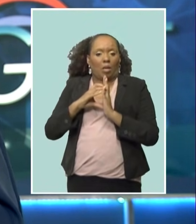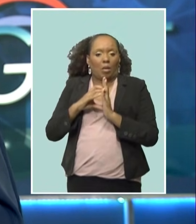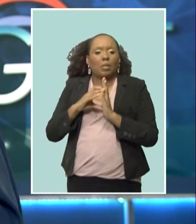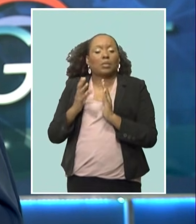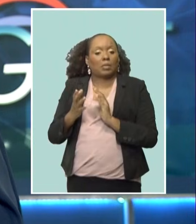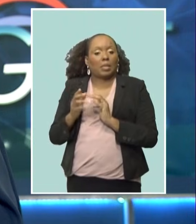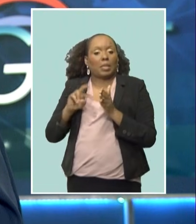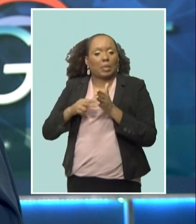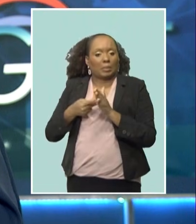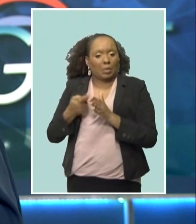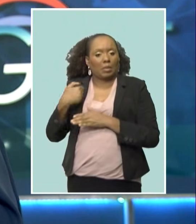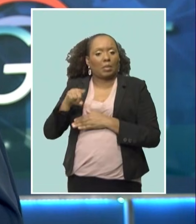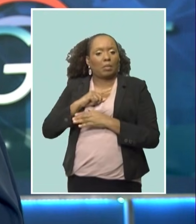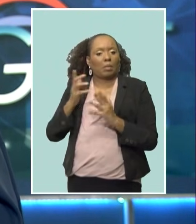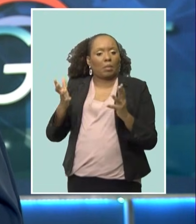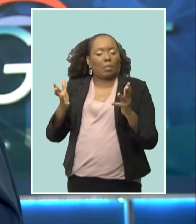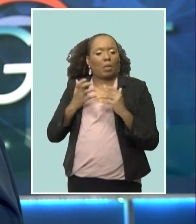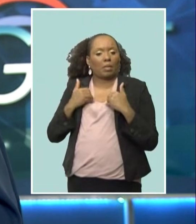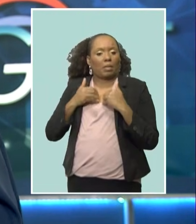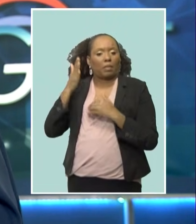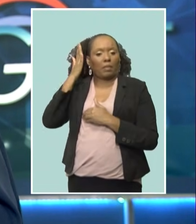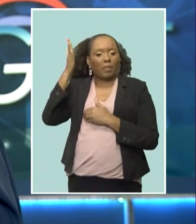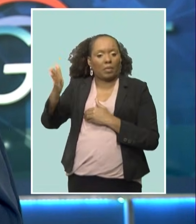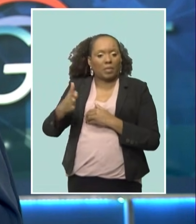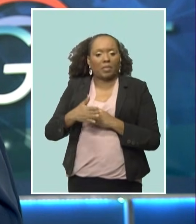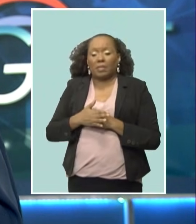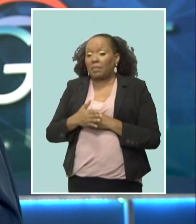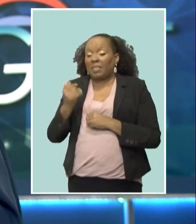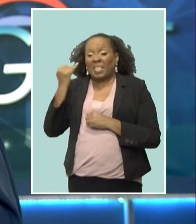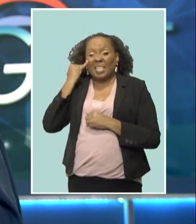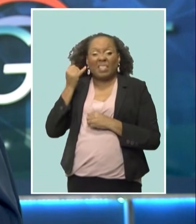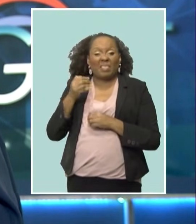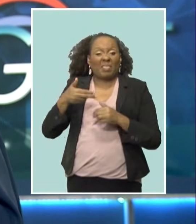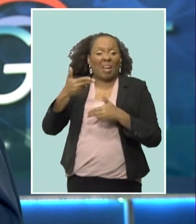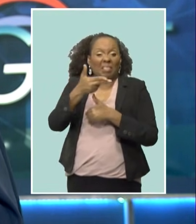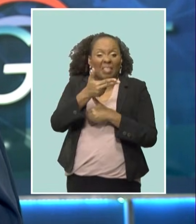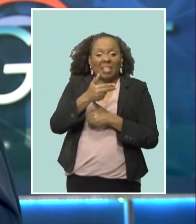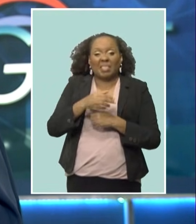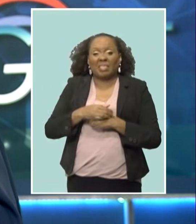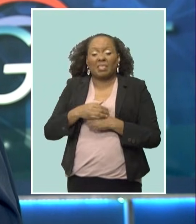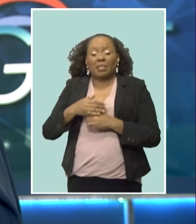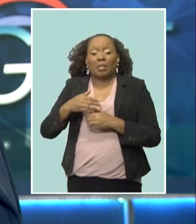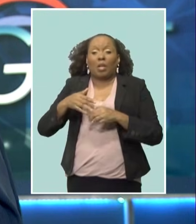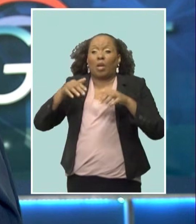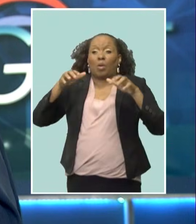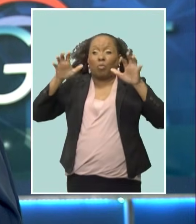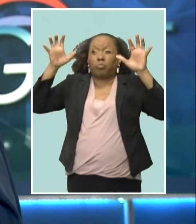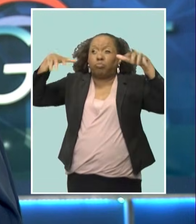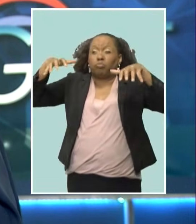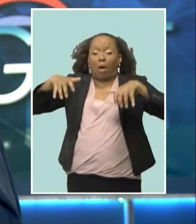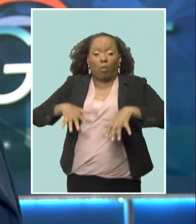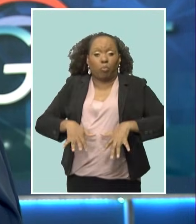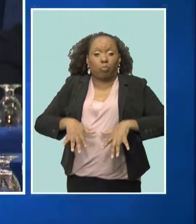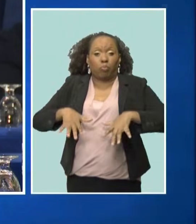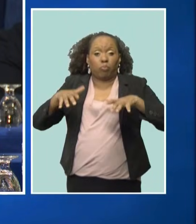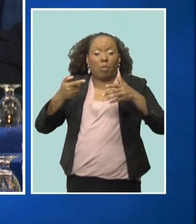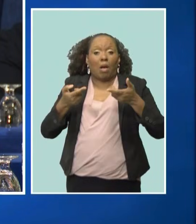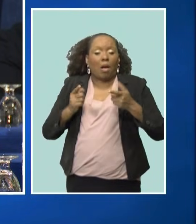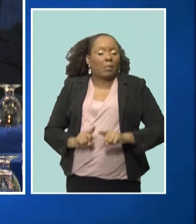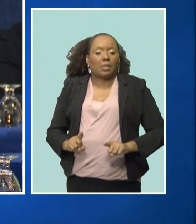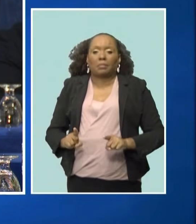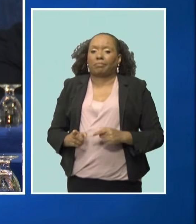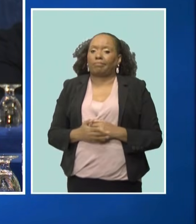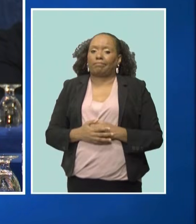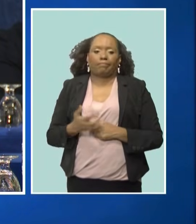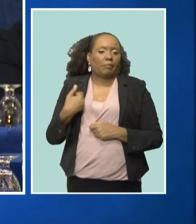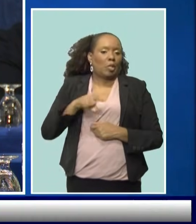its commitment to building a future where no hurricane, drought or flood can derail its progress. With respect to